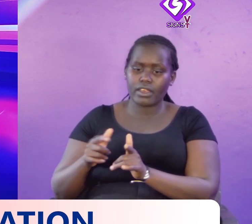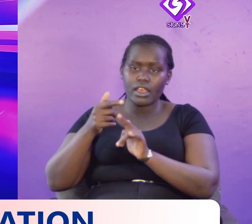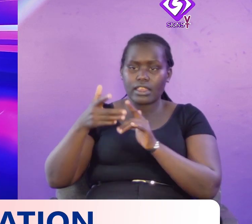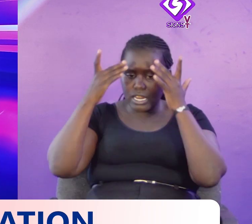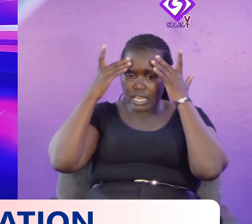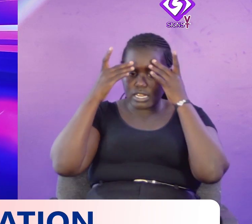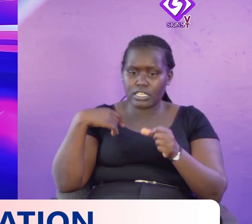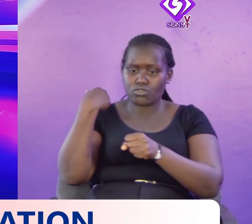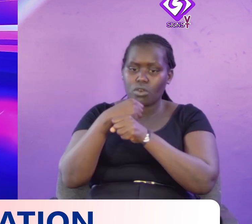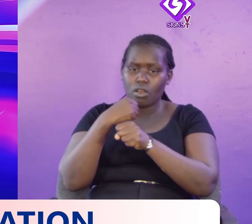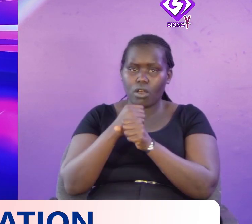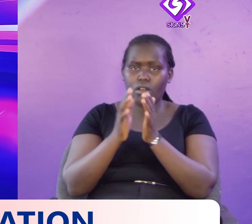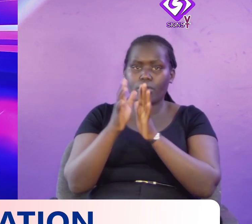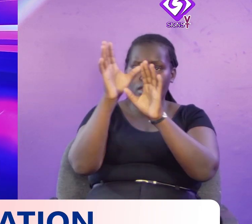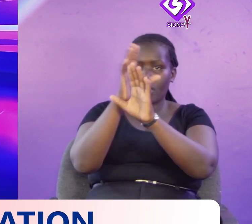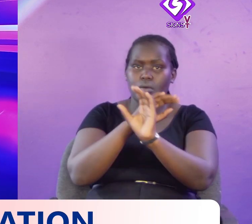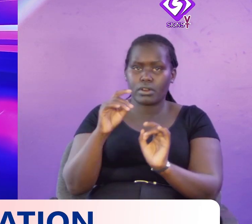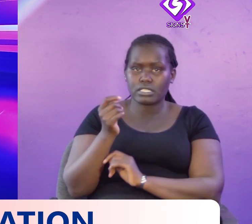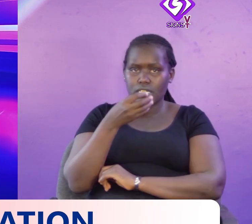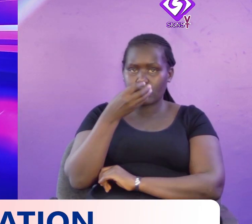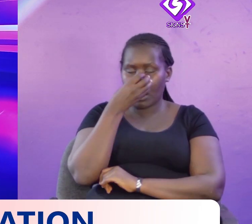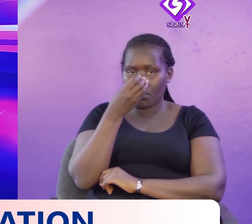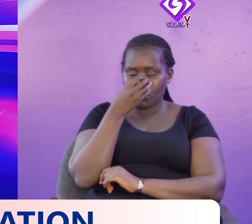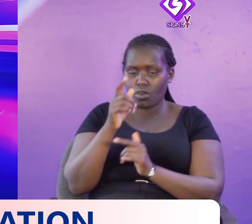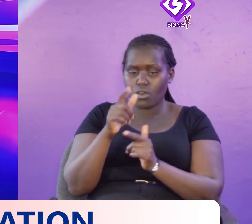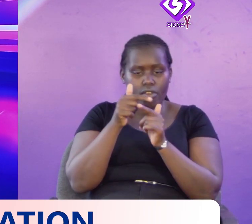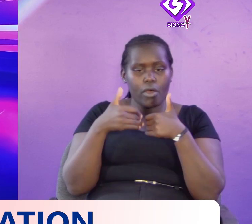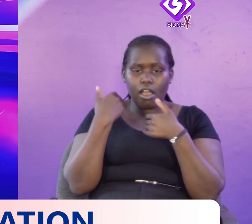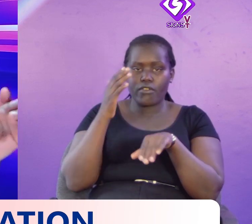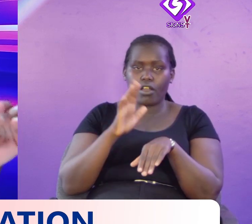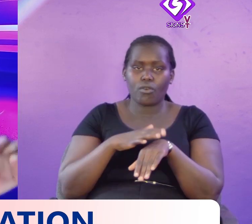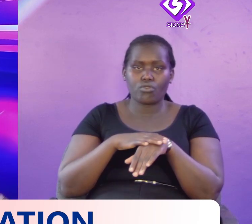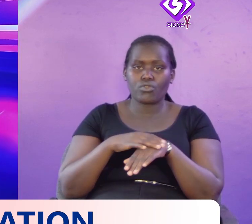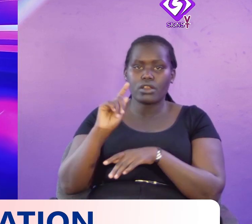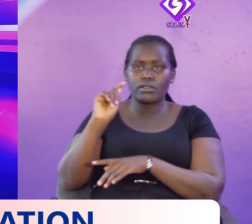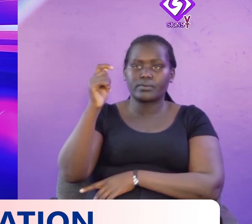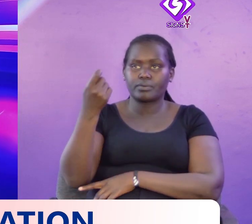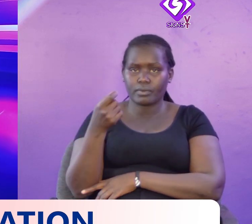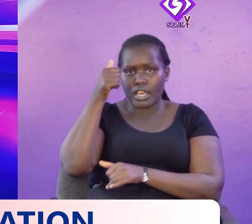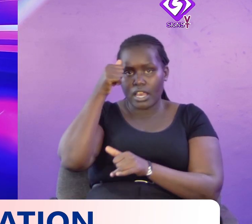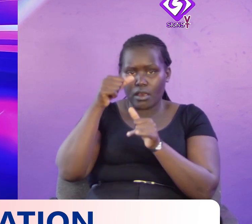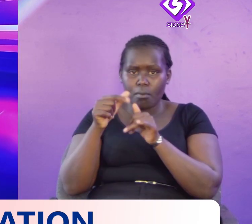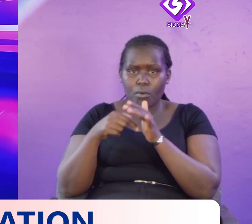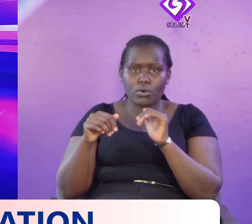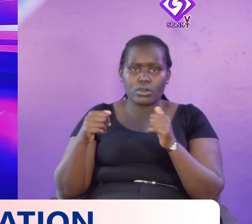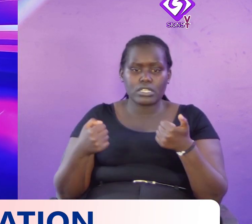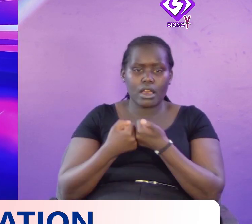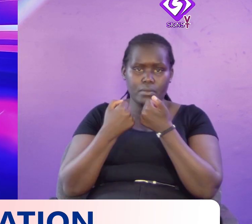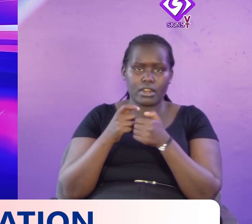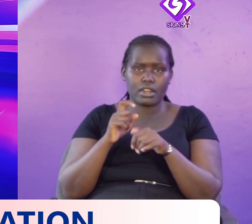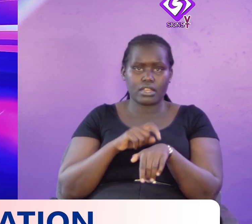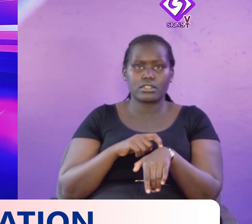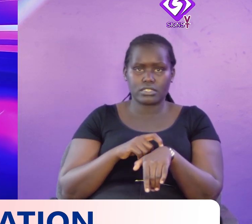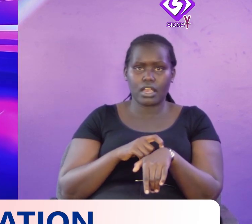come and work with President Ruto, my friend, will have a very good Kenya. Remember, what happened when Baba and